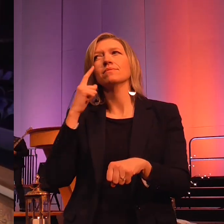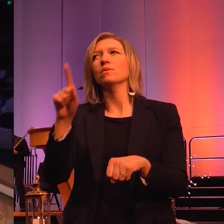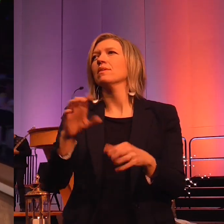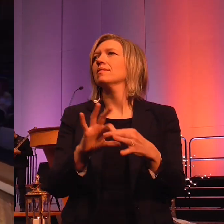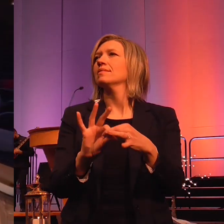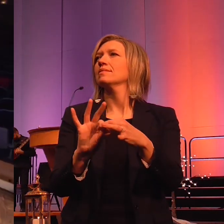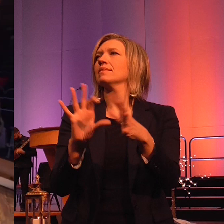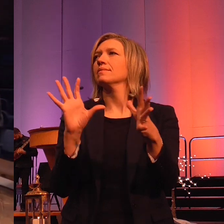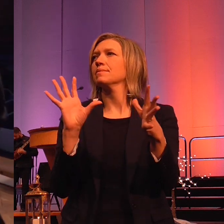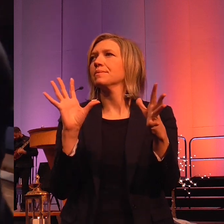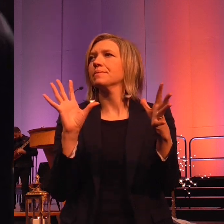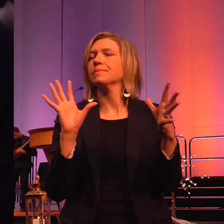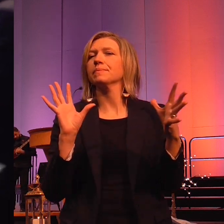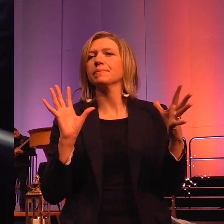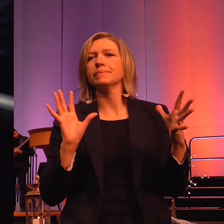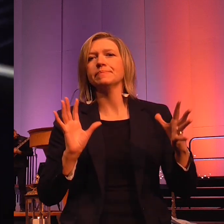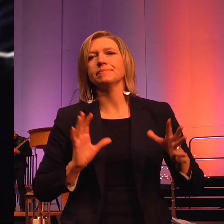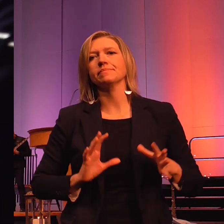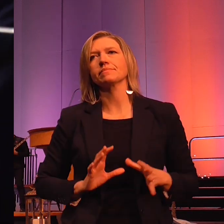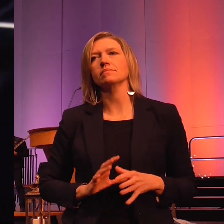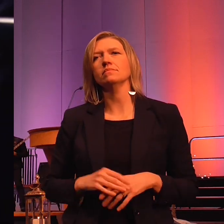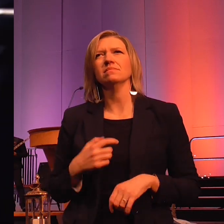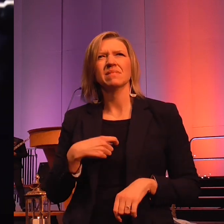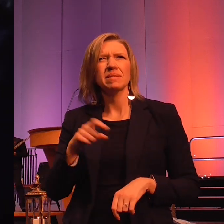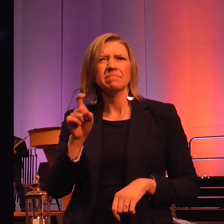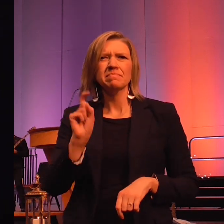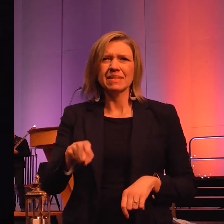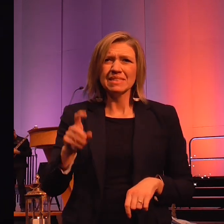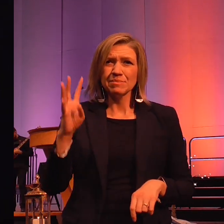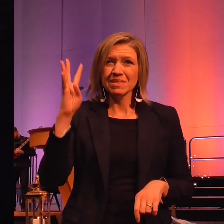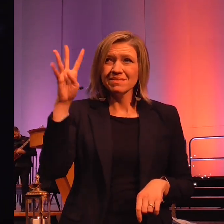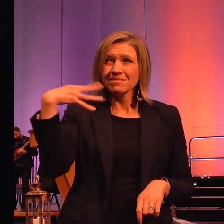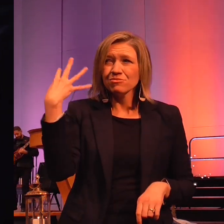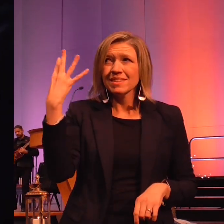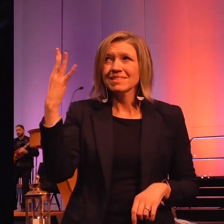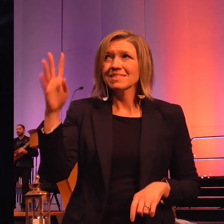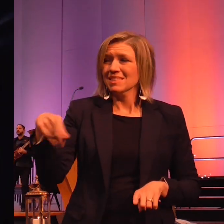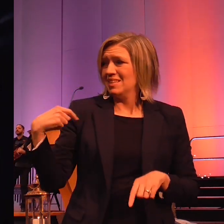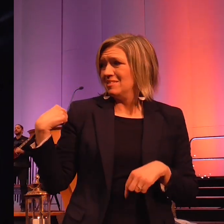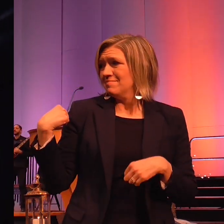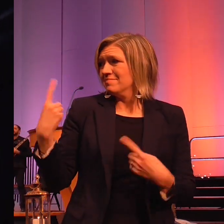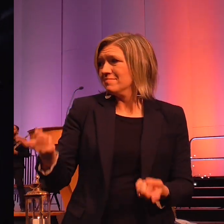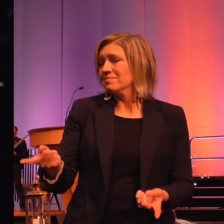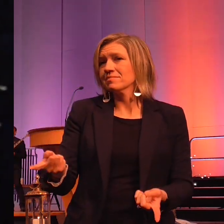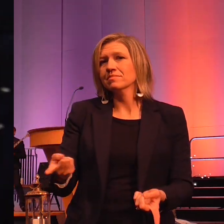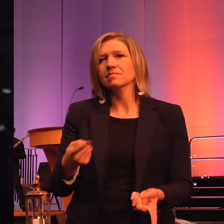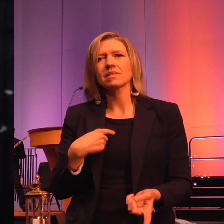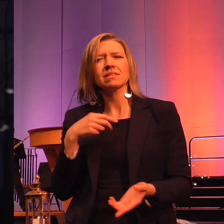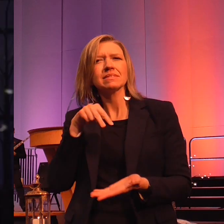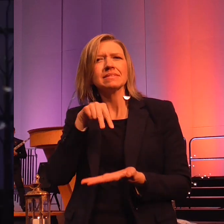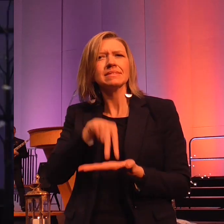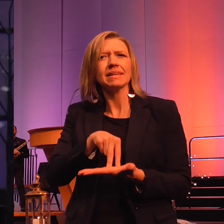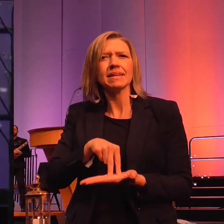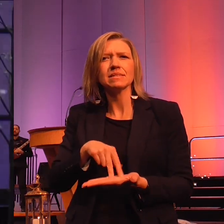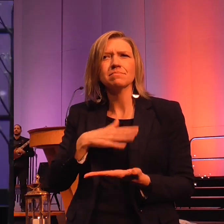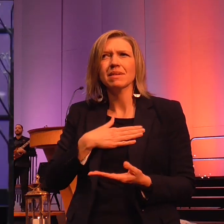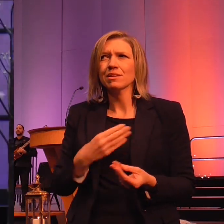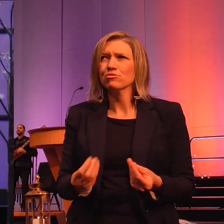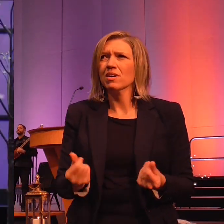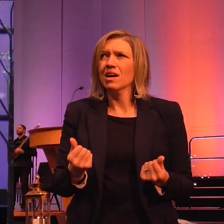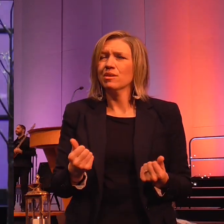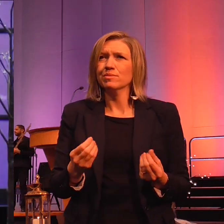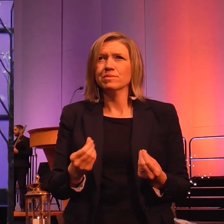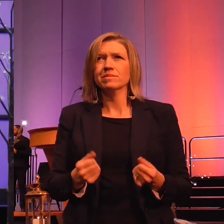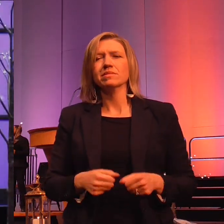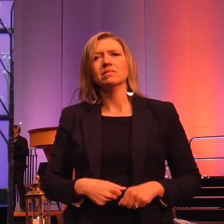go. I must have been crazy to stand my ground.